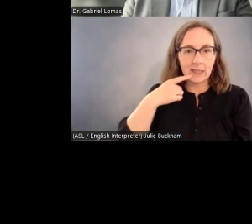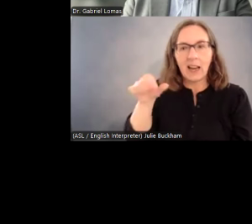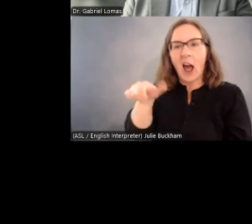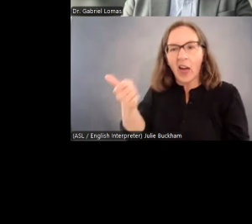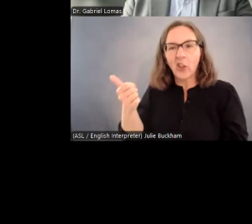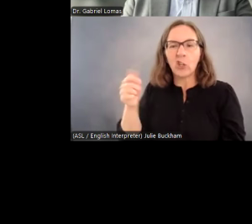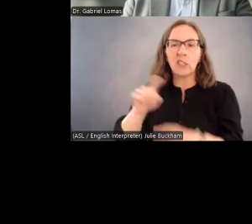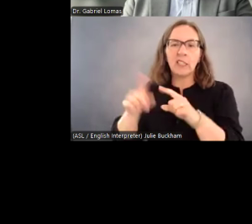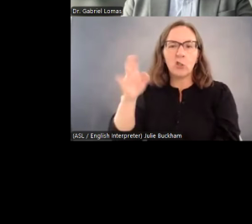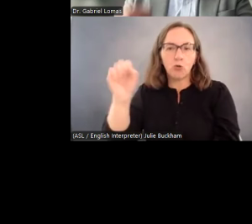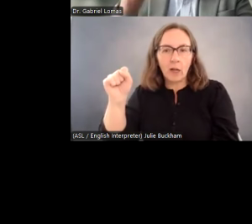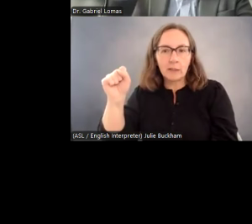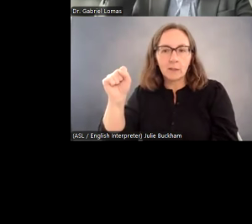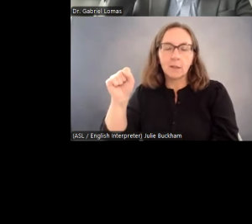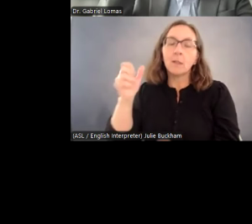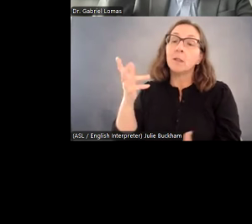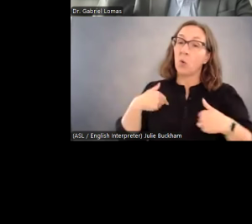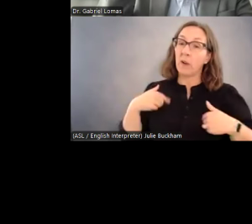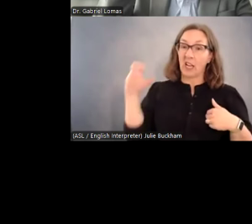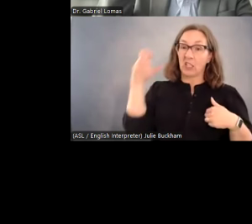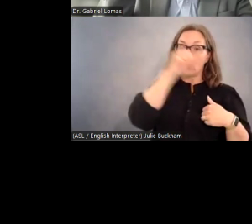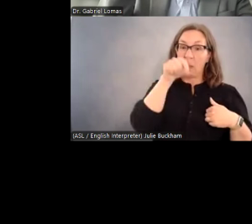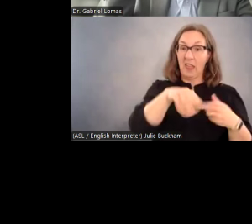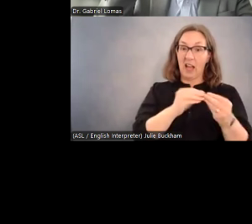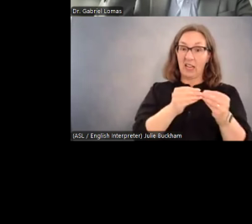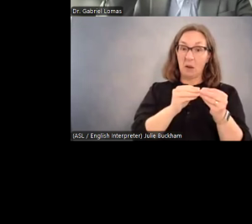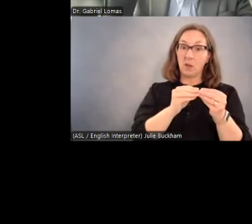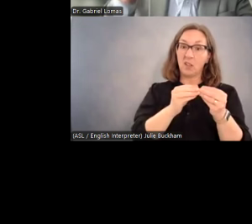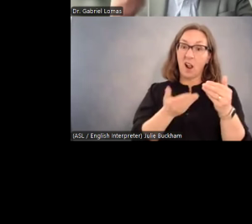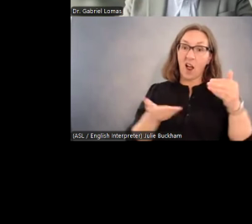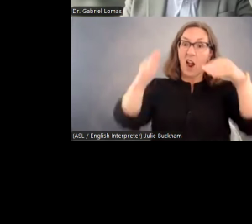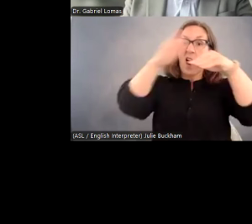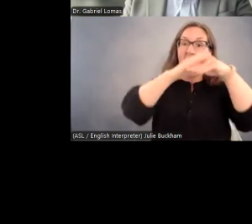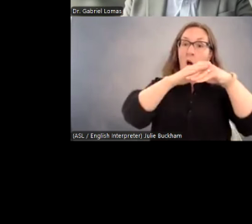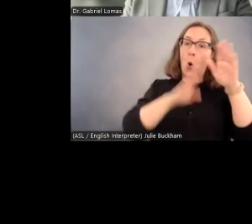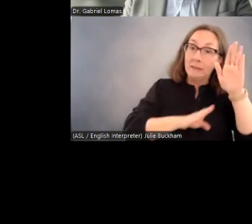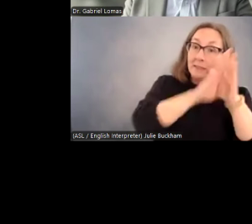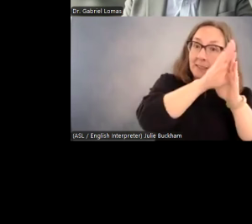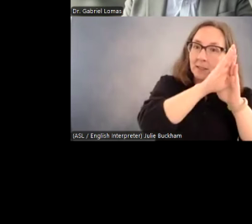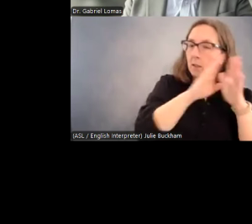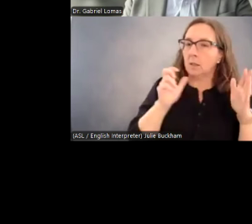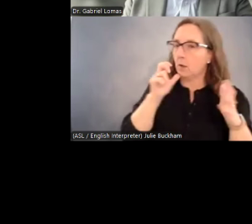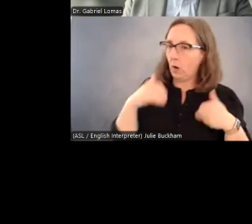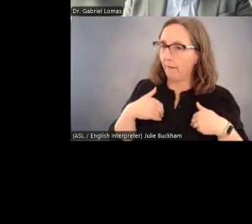or higher, although we don't have additional studies since that time. Next slide.